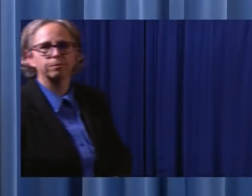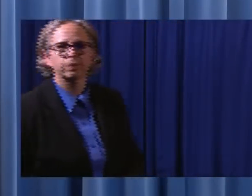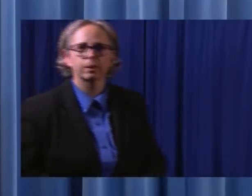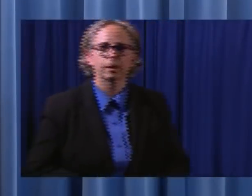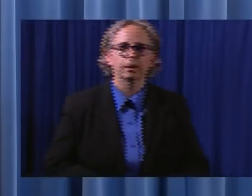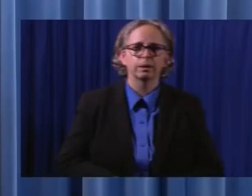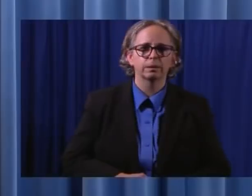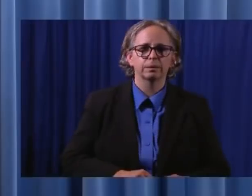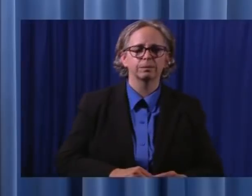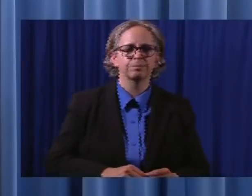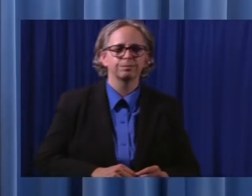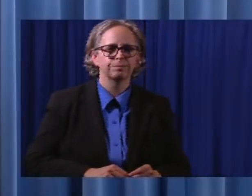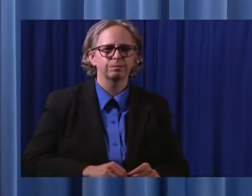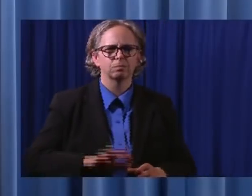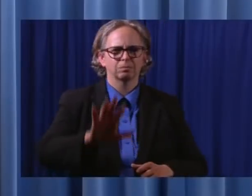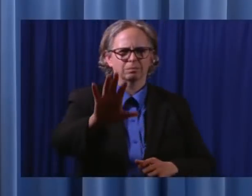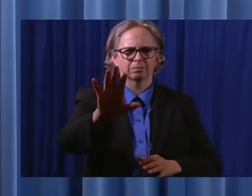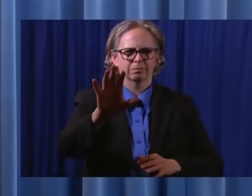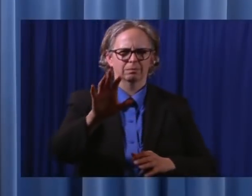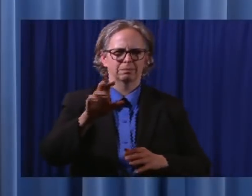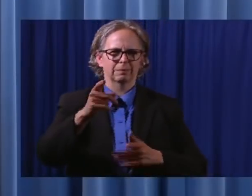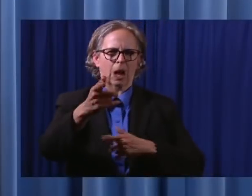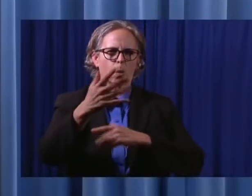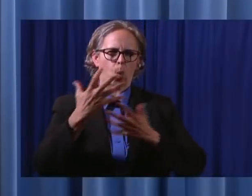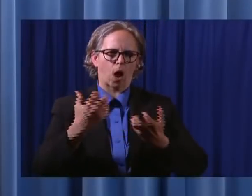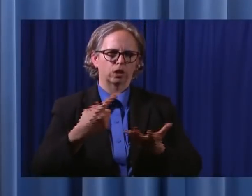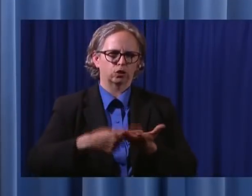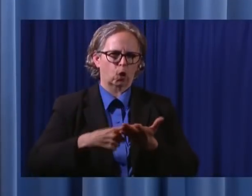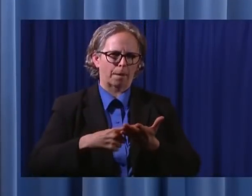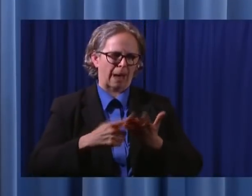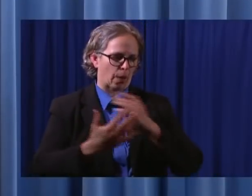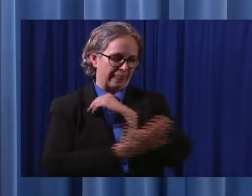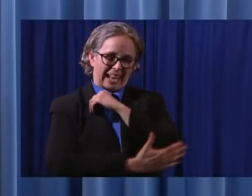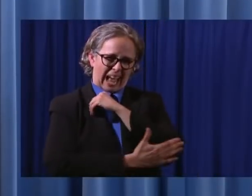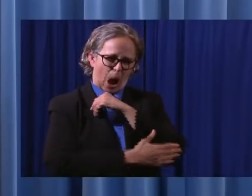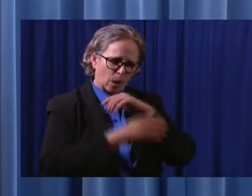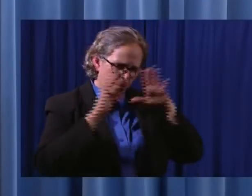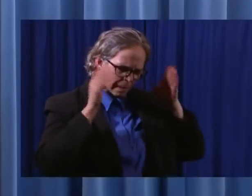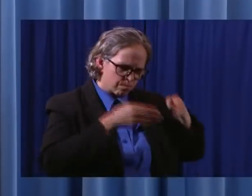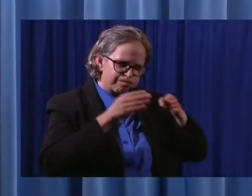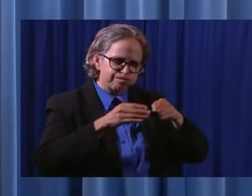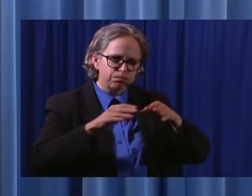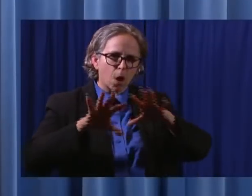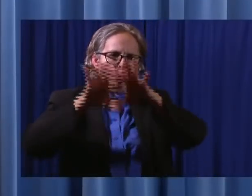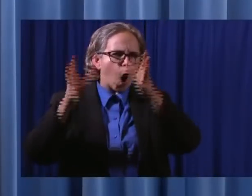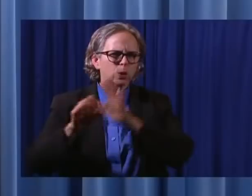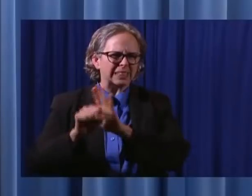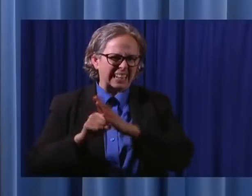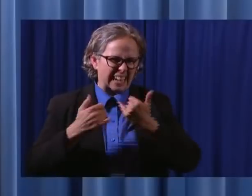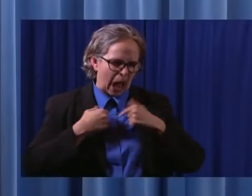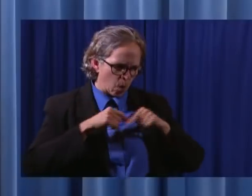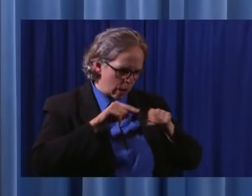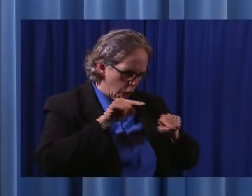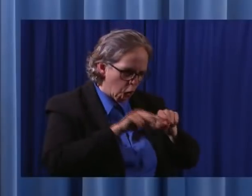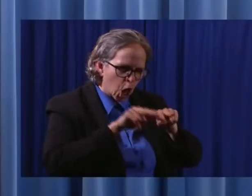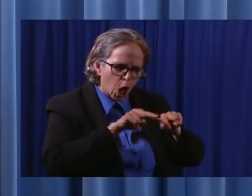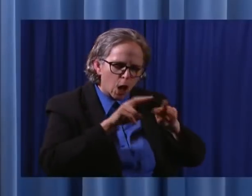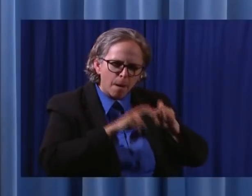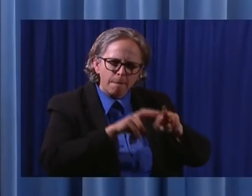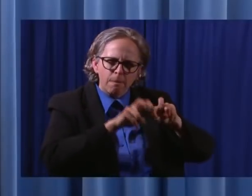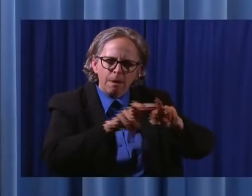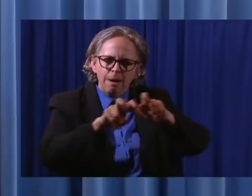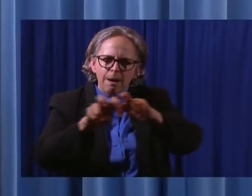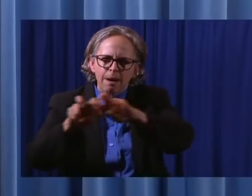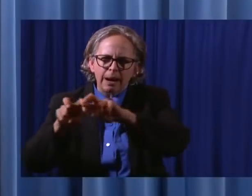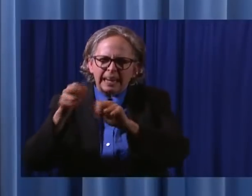more county by county, and I think you can tell that. That's the way I've been talking in the last week or so. And, you know,